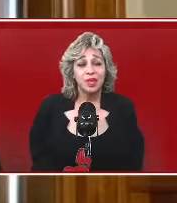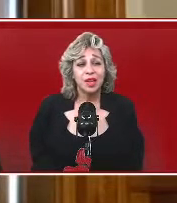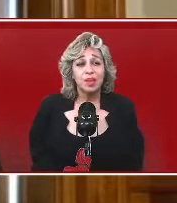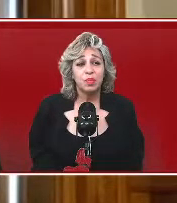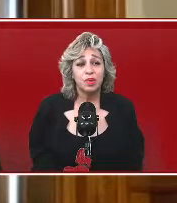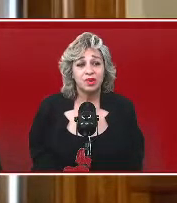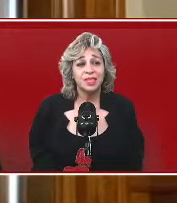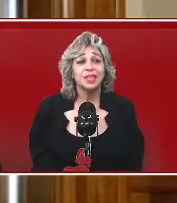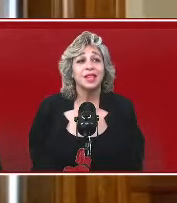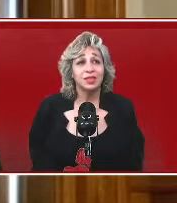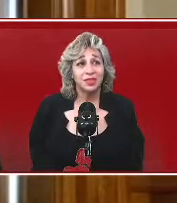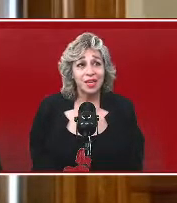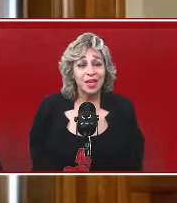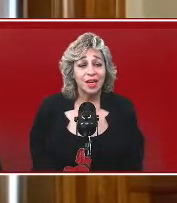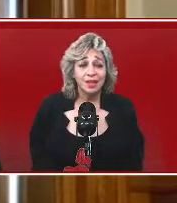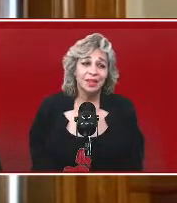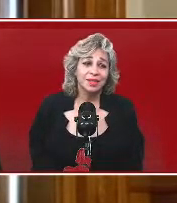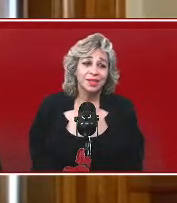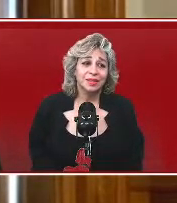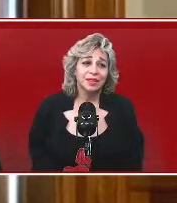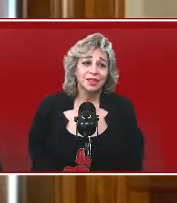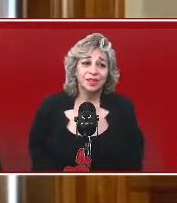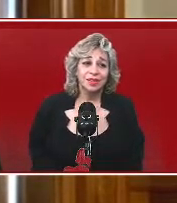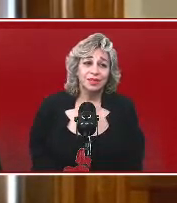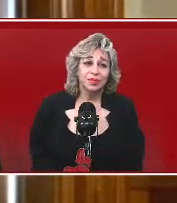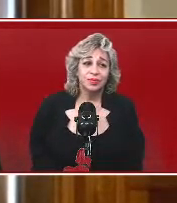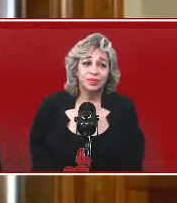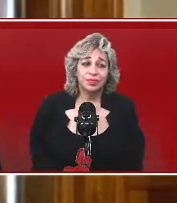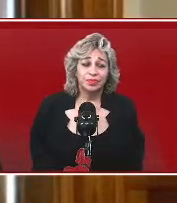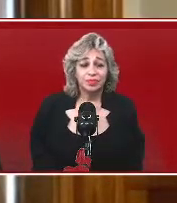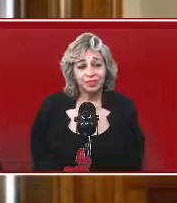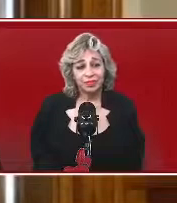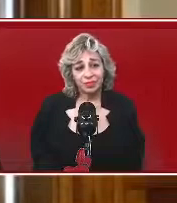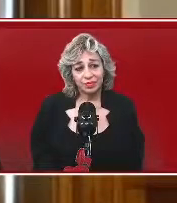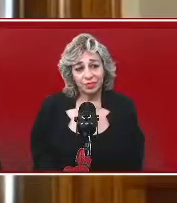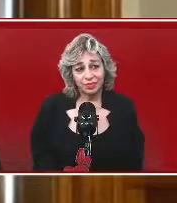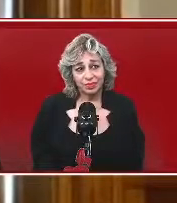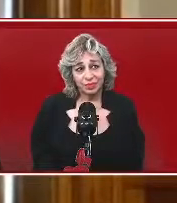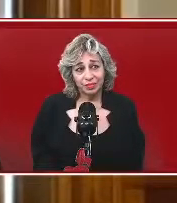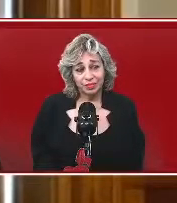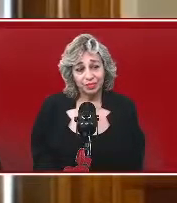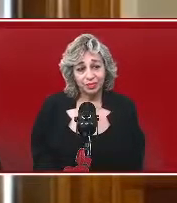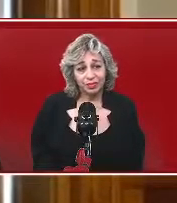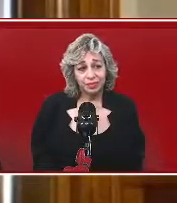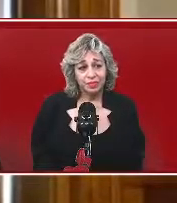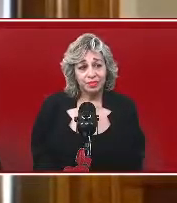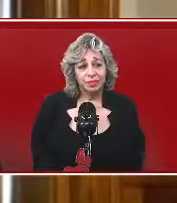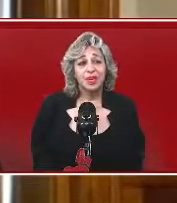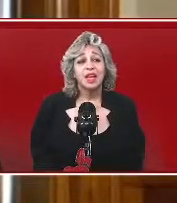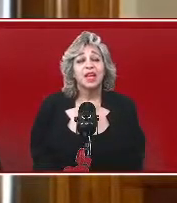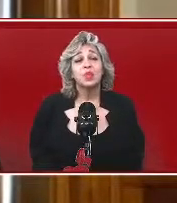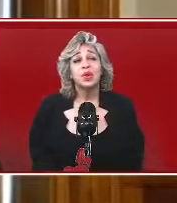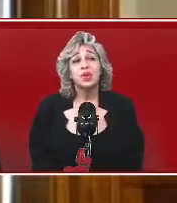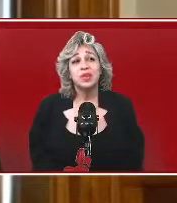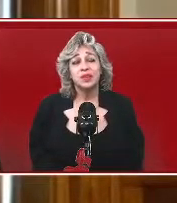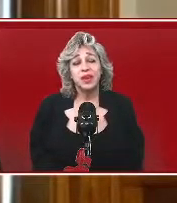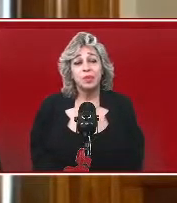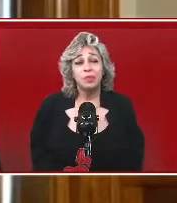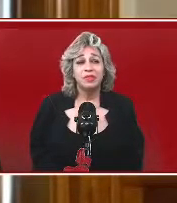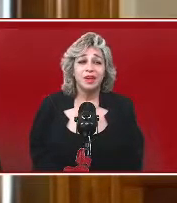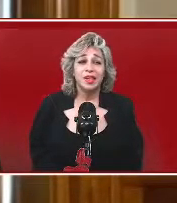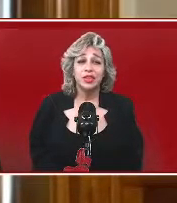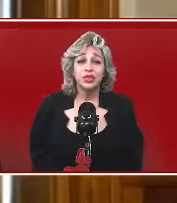continue with the airport of Santa Lucía. Se amplía a 200,000 sembradores más. And we're going